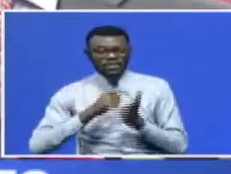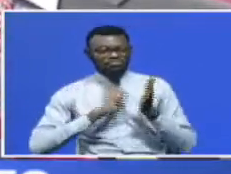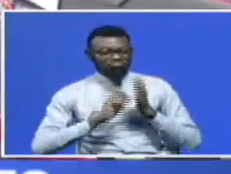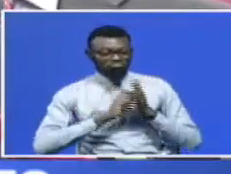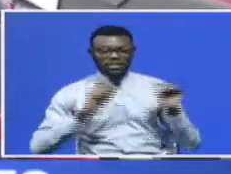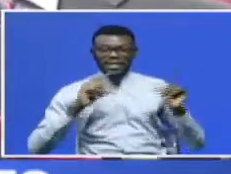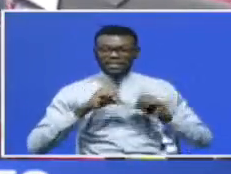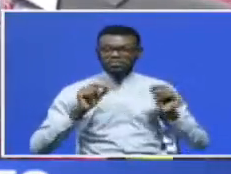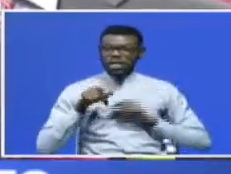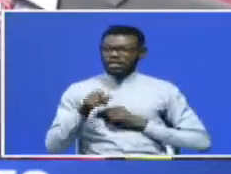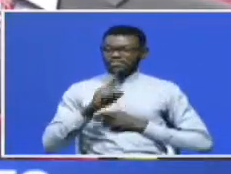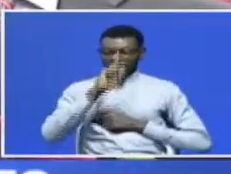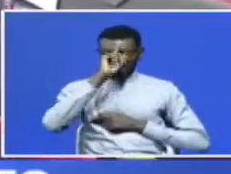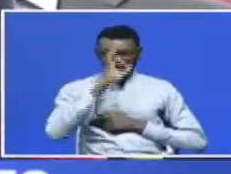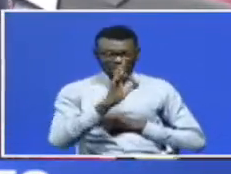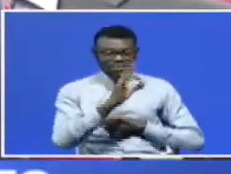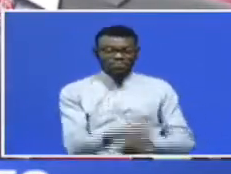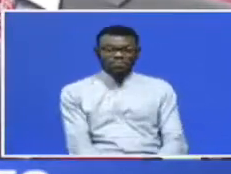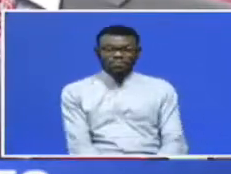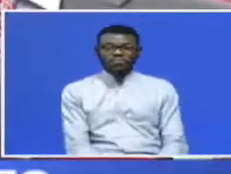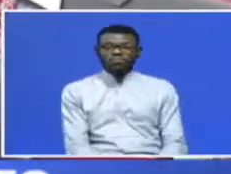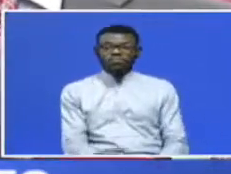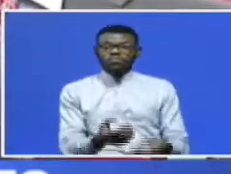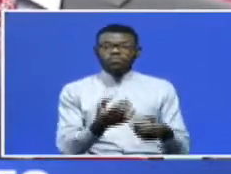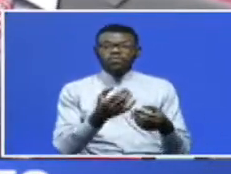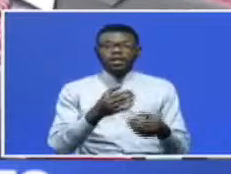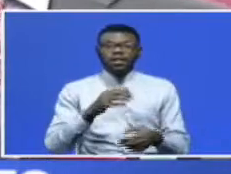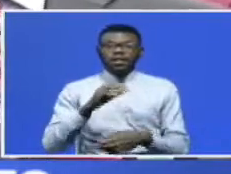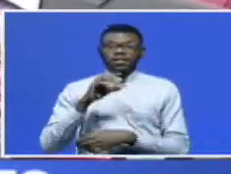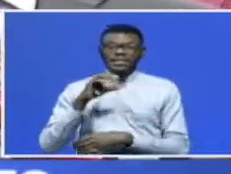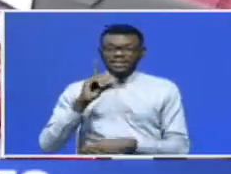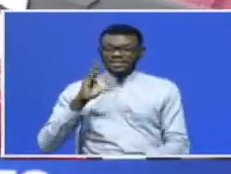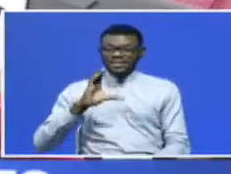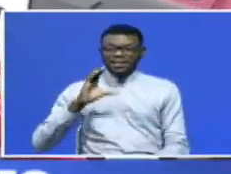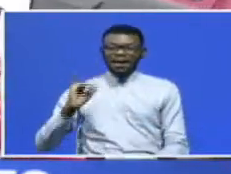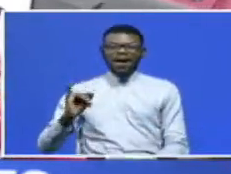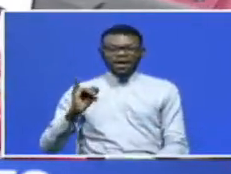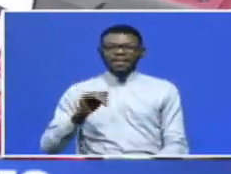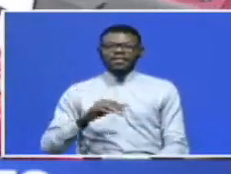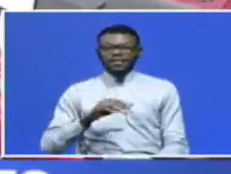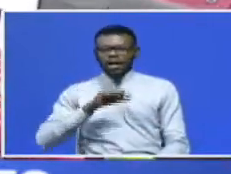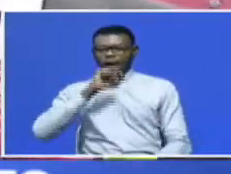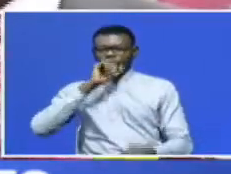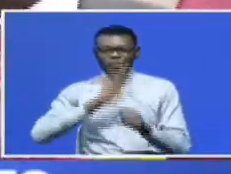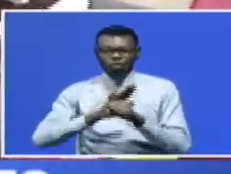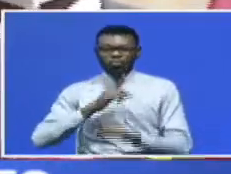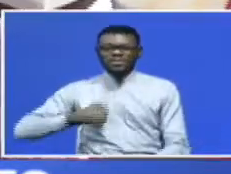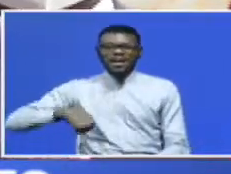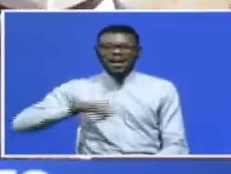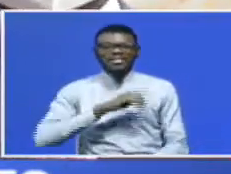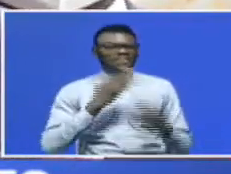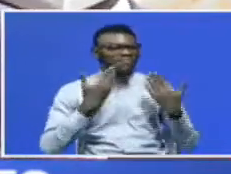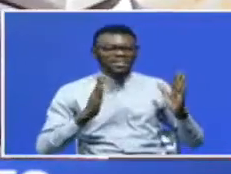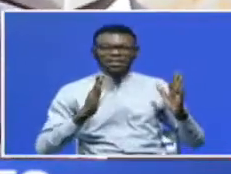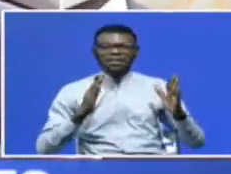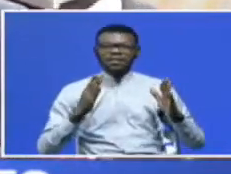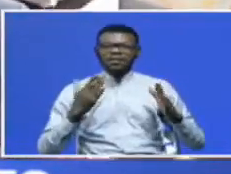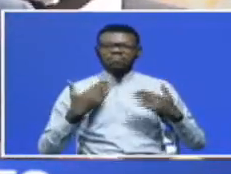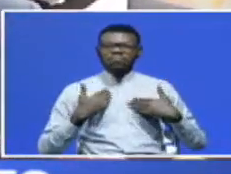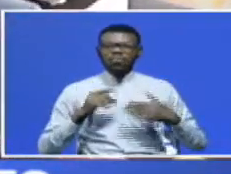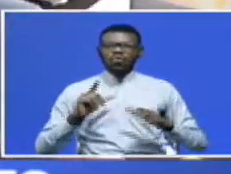matter. We have gotten an assurance from the Director of Criminal Investigations, because nobody is above the